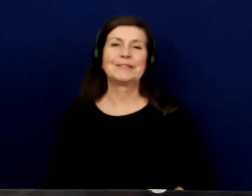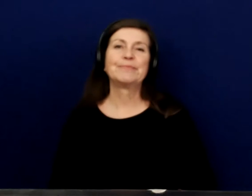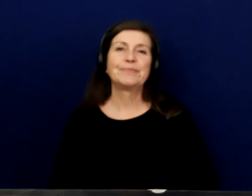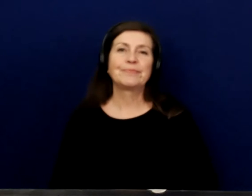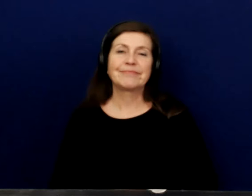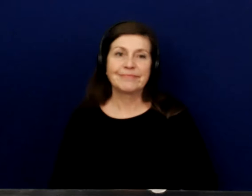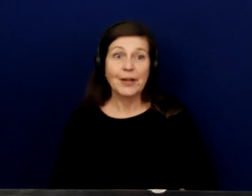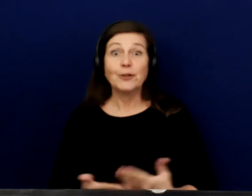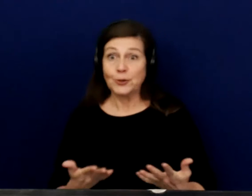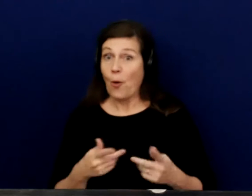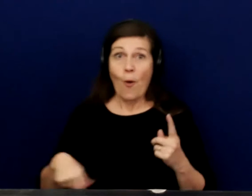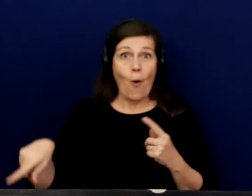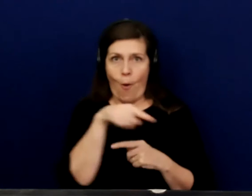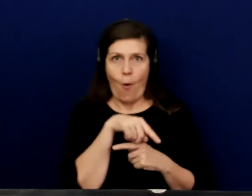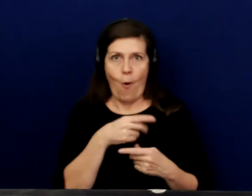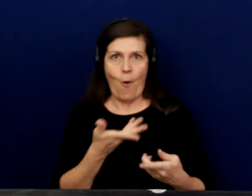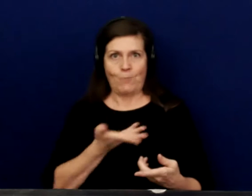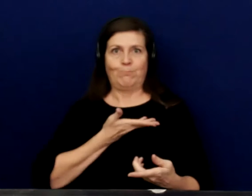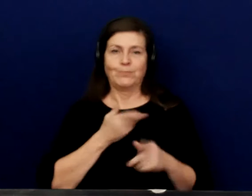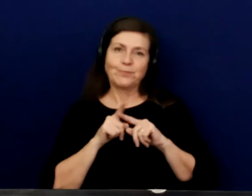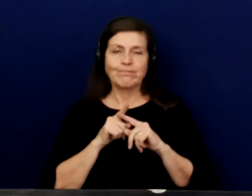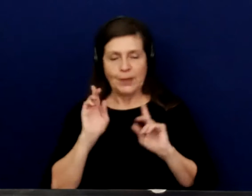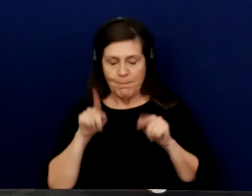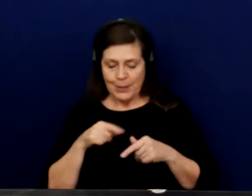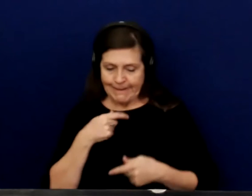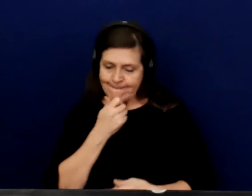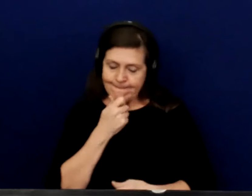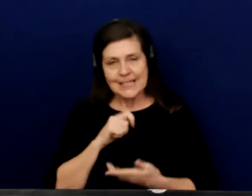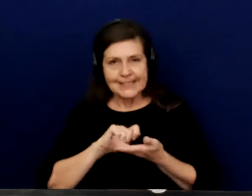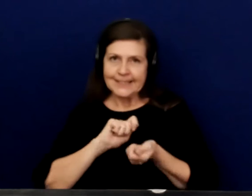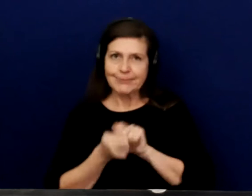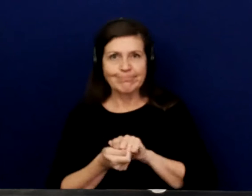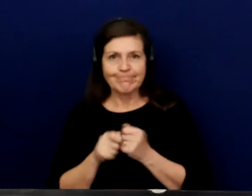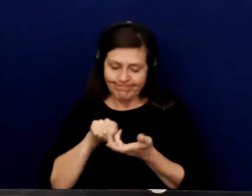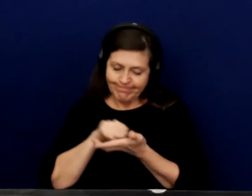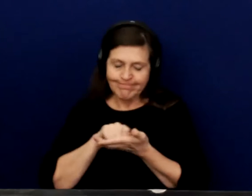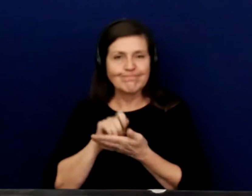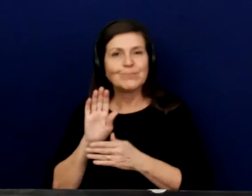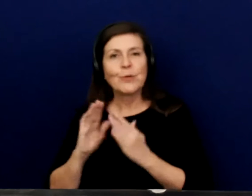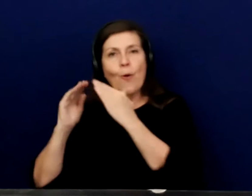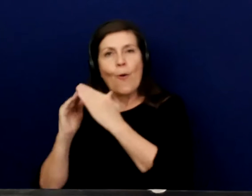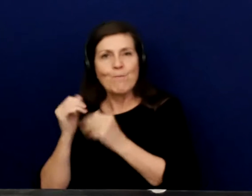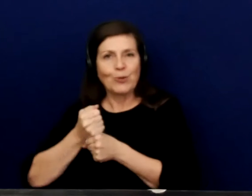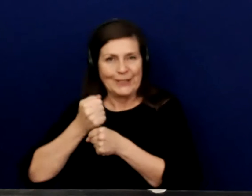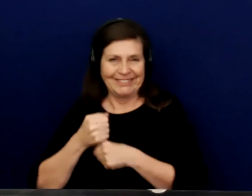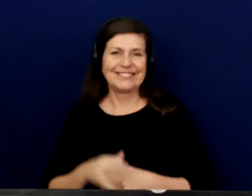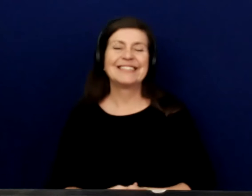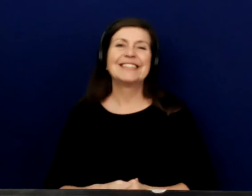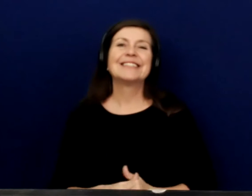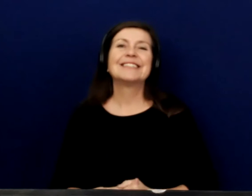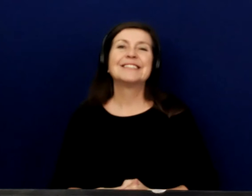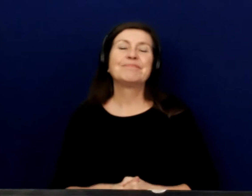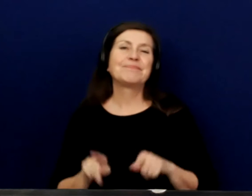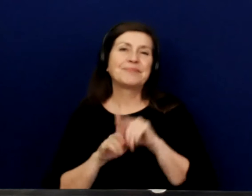little bit of homework to do, and every part of this can be improved. So that was a very democratic solution, I think. We